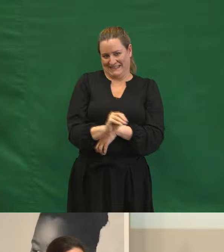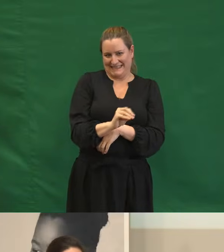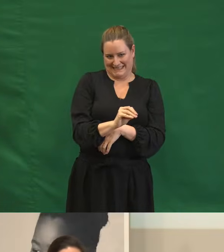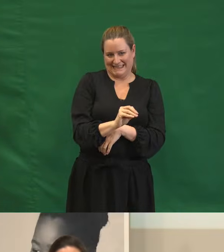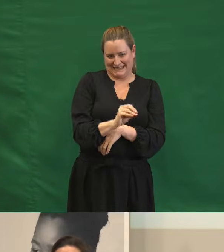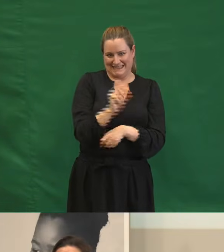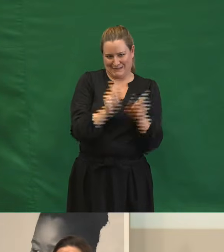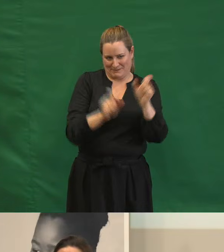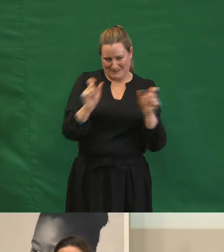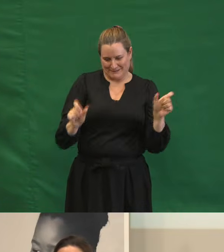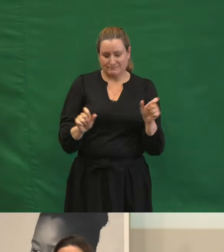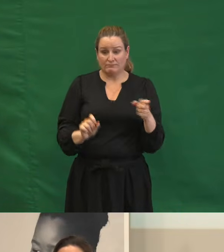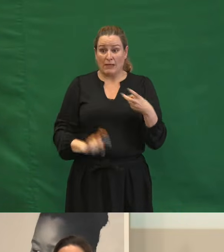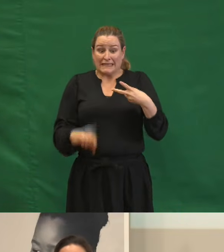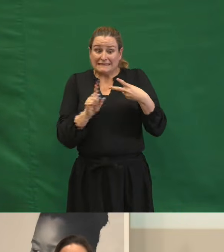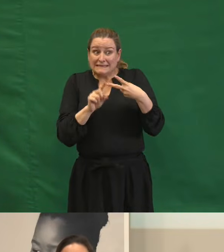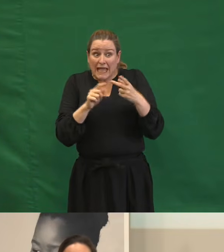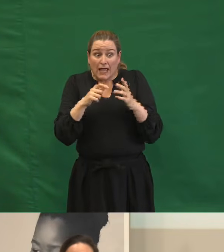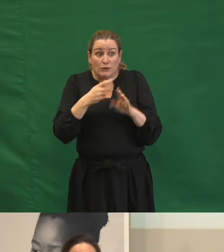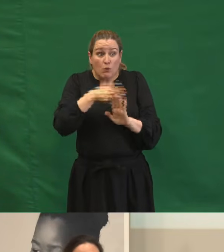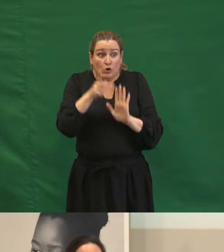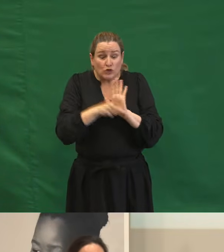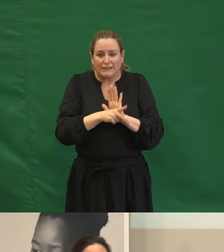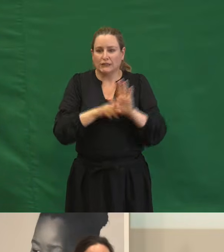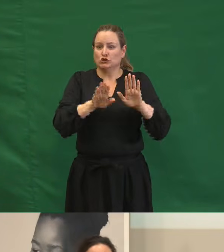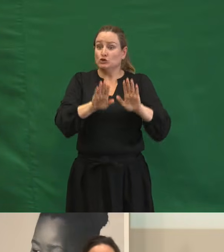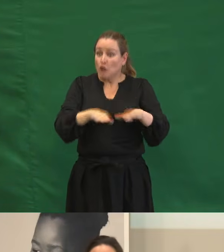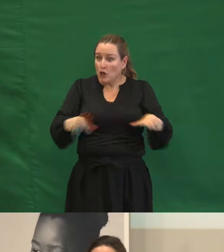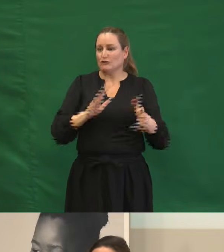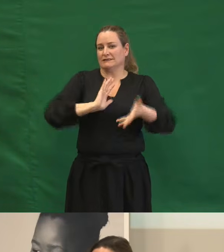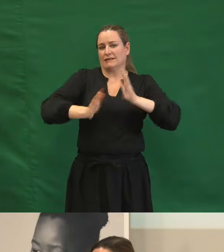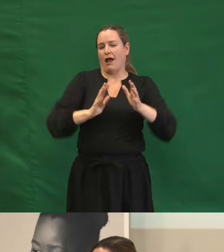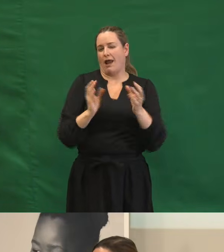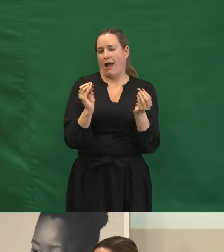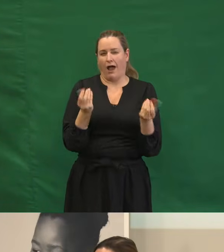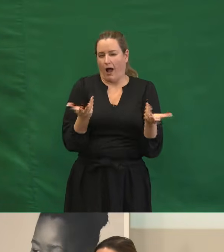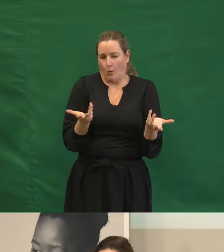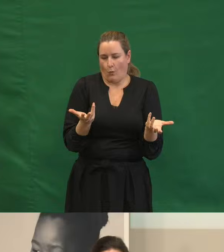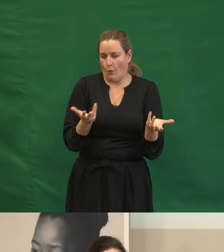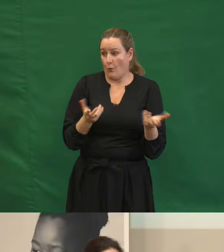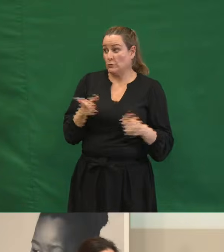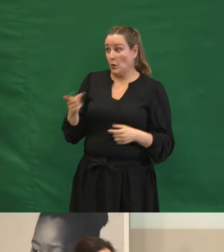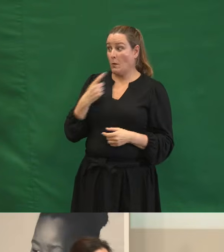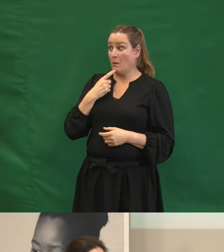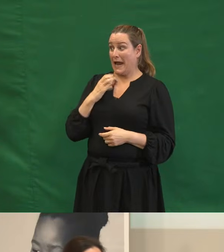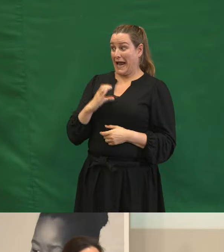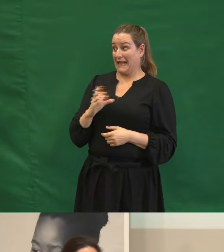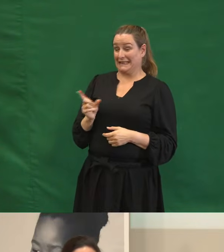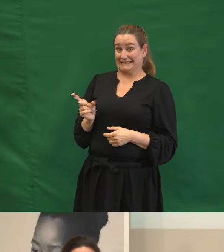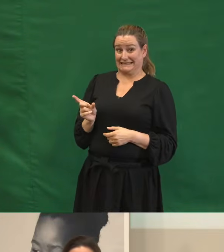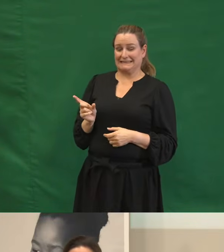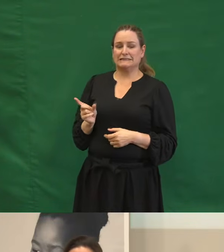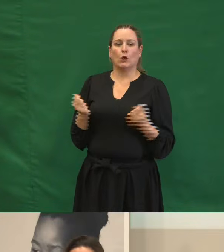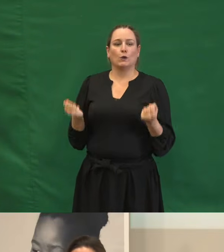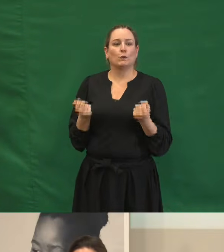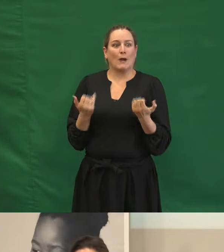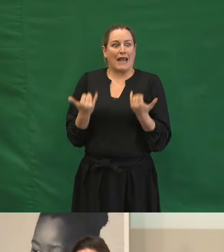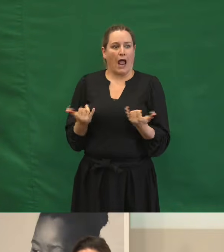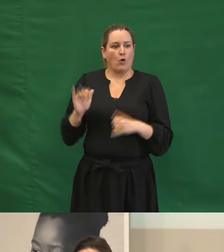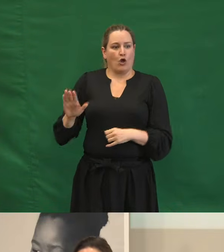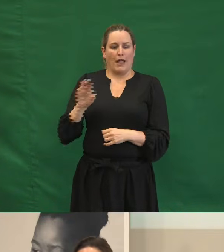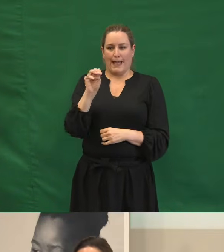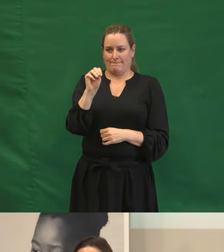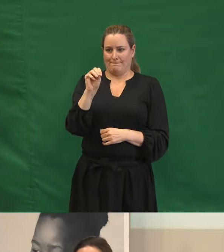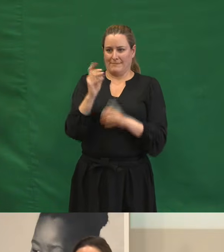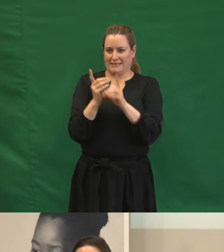project focuses on child signers, of which Candice is participating through her master's